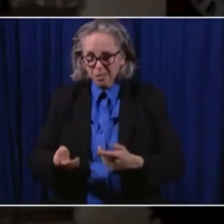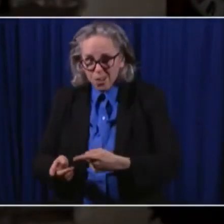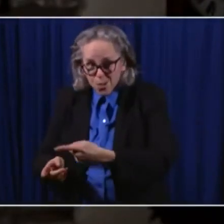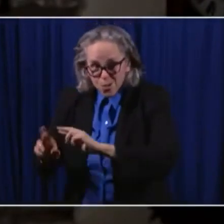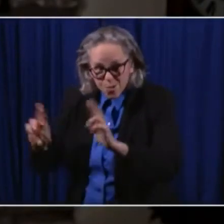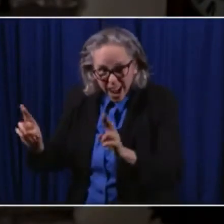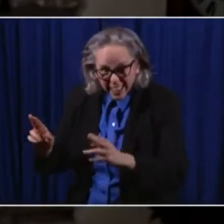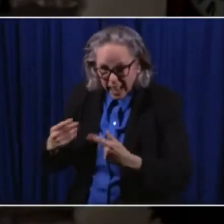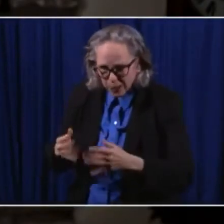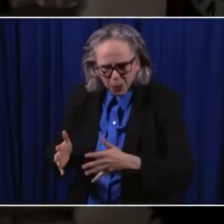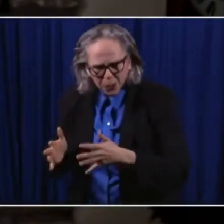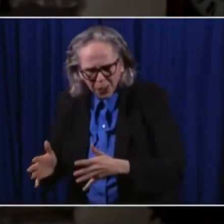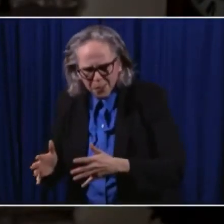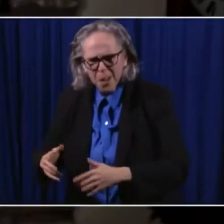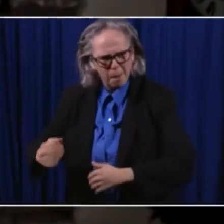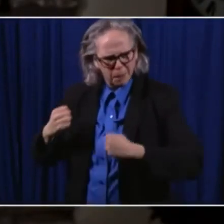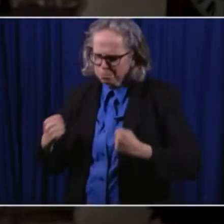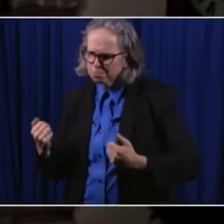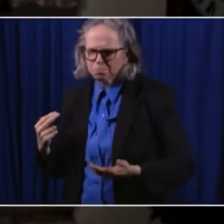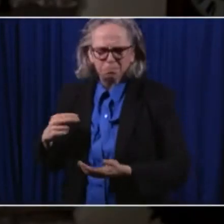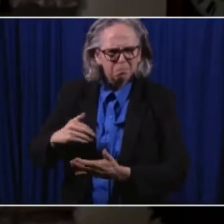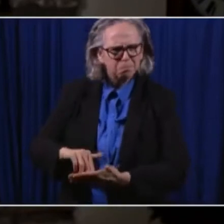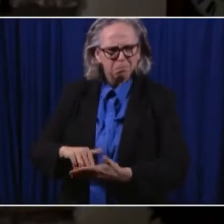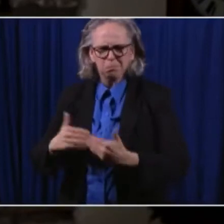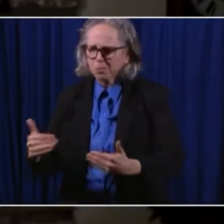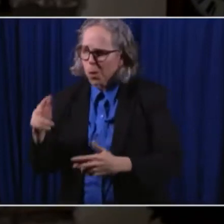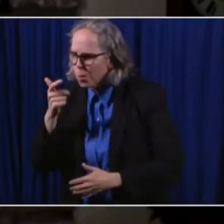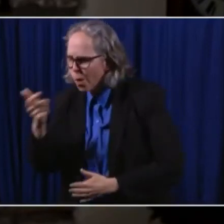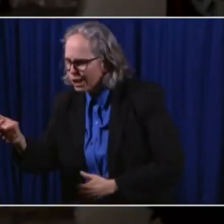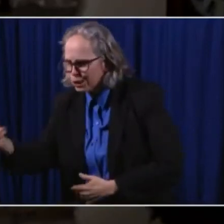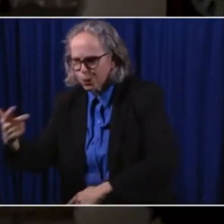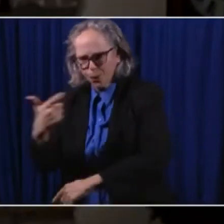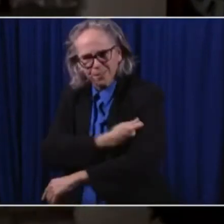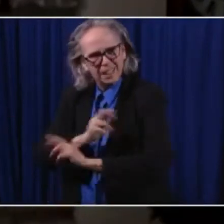anymore. We'll let you guys go ahead and do it. We'll watch.